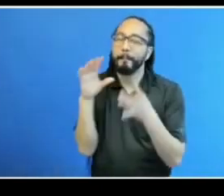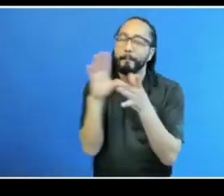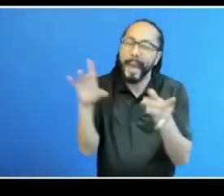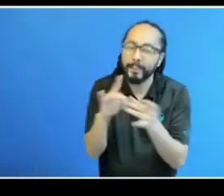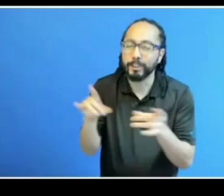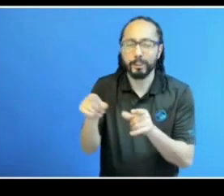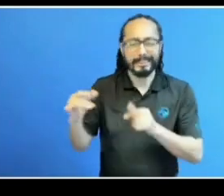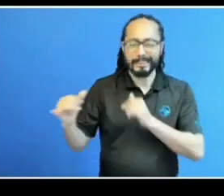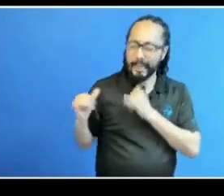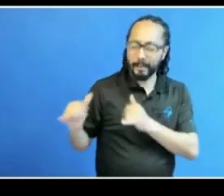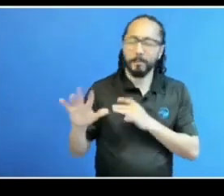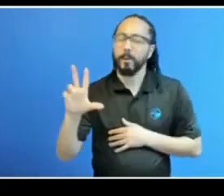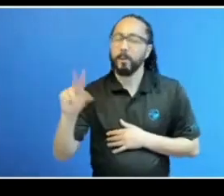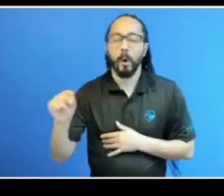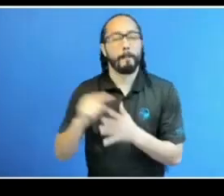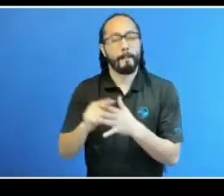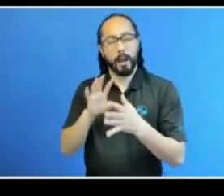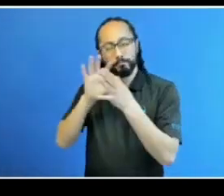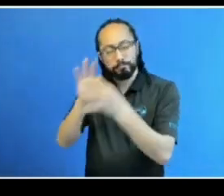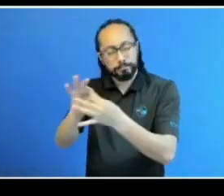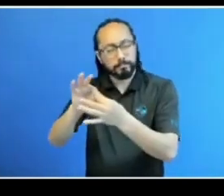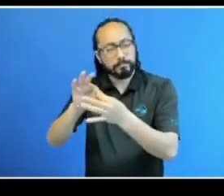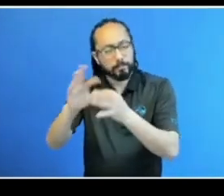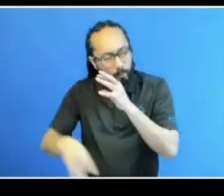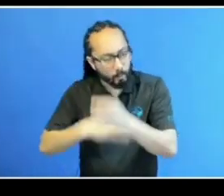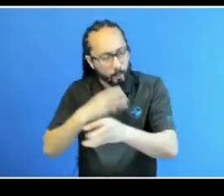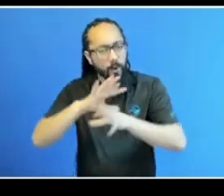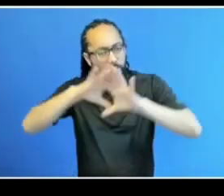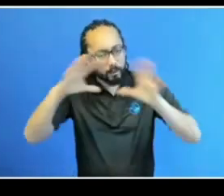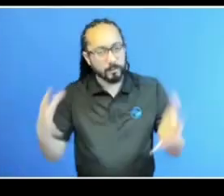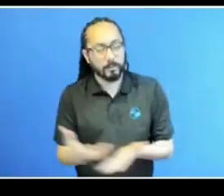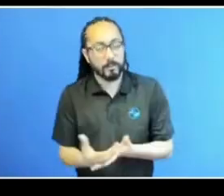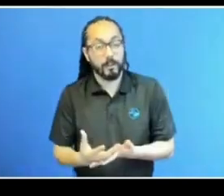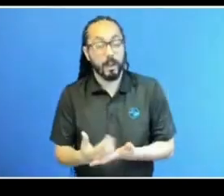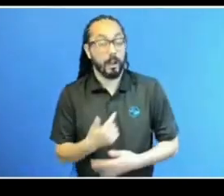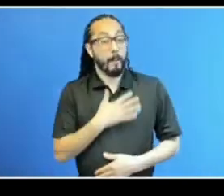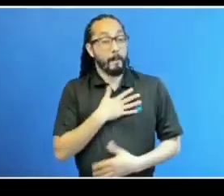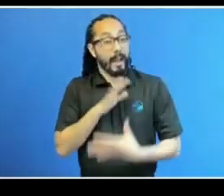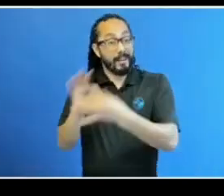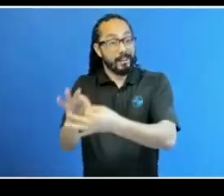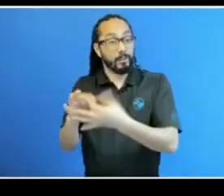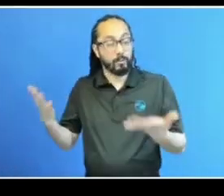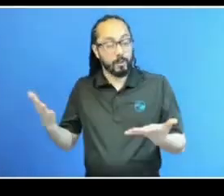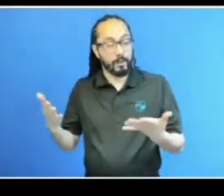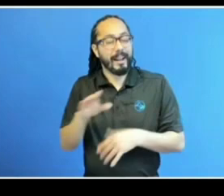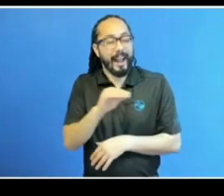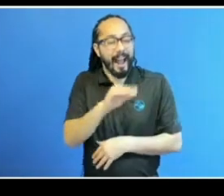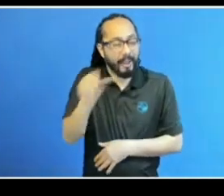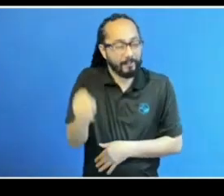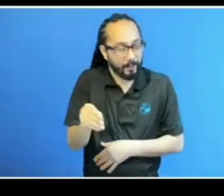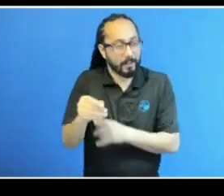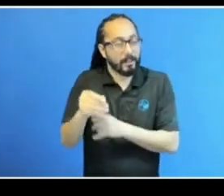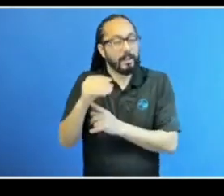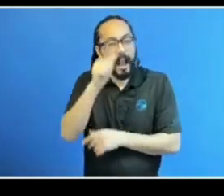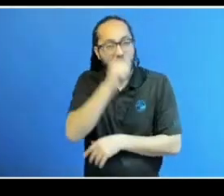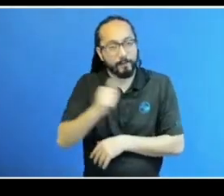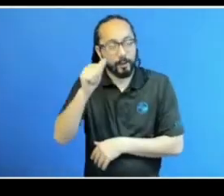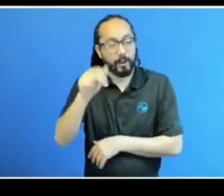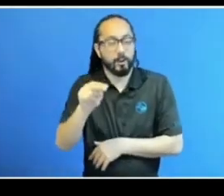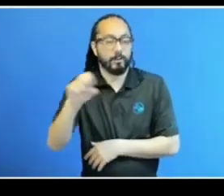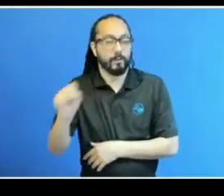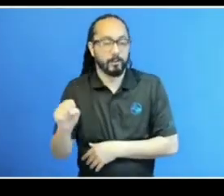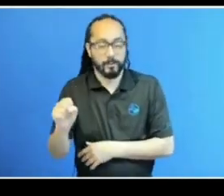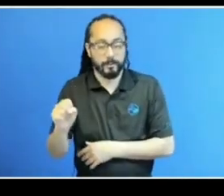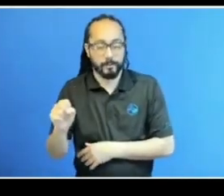as people globally. And for me, I have a connection to African Nova Scotian heritage. So if they're getting our